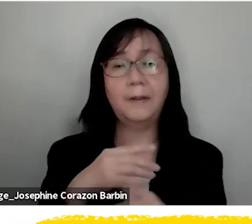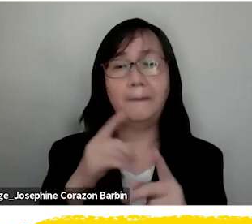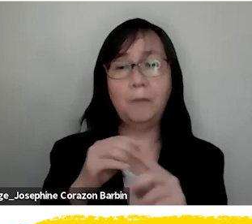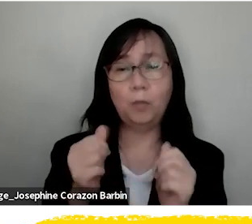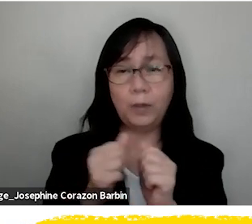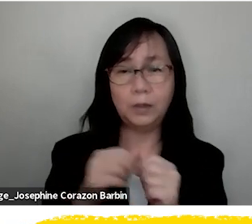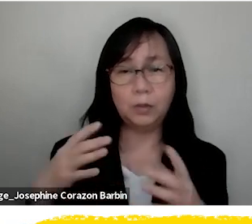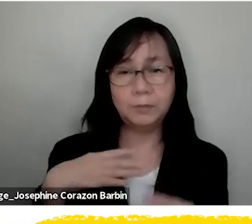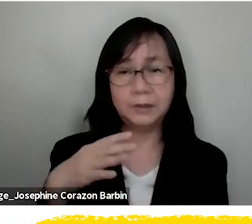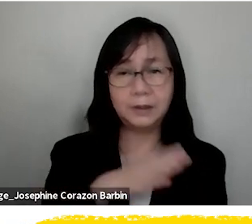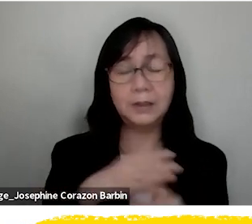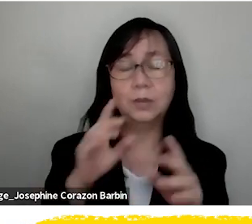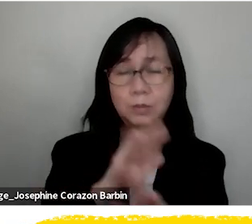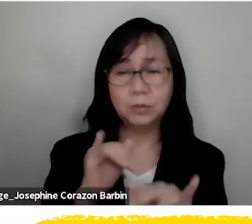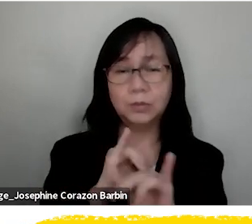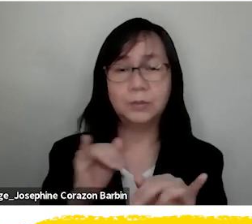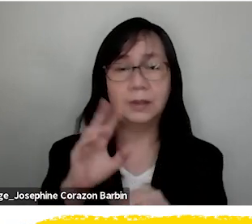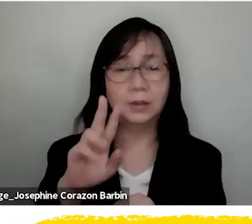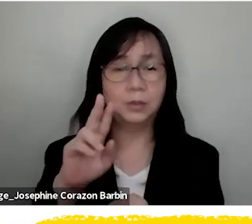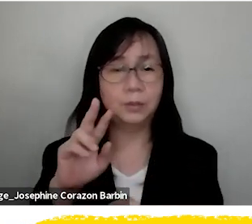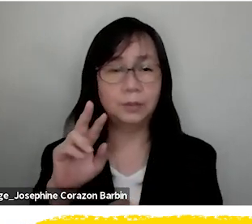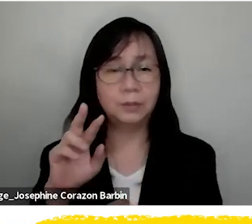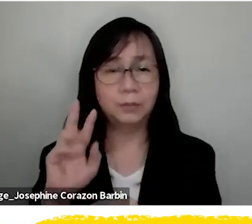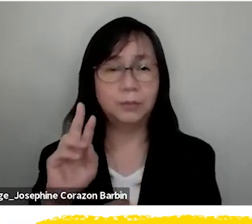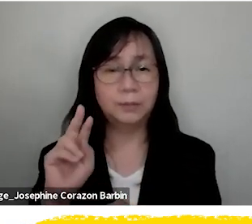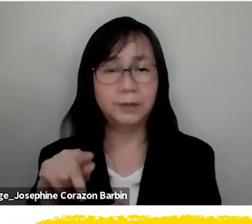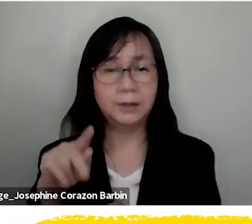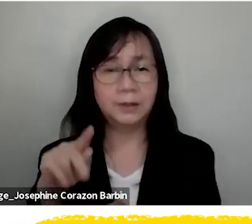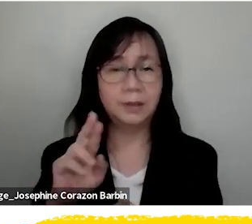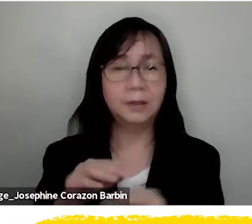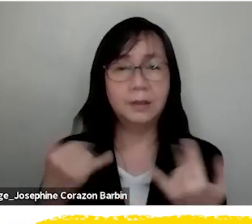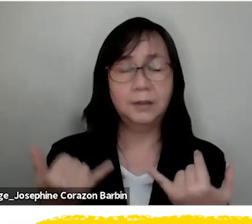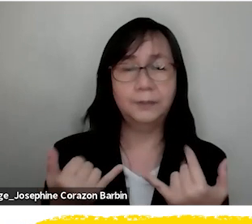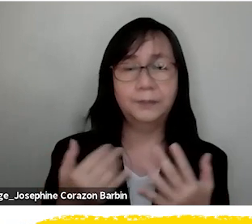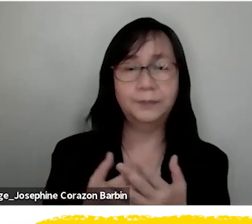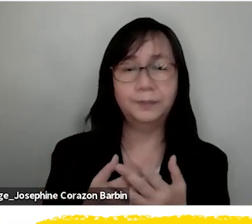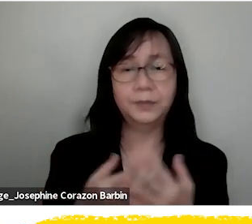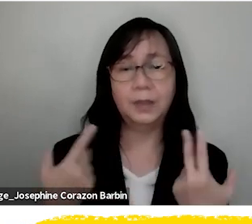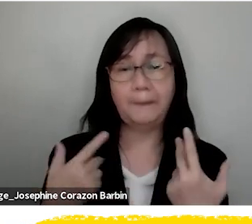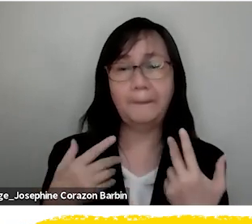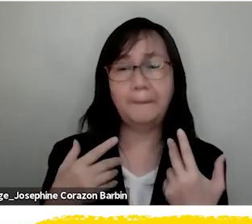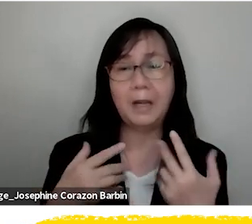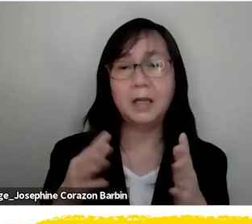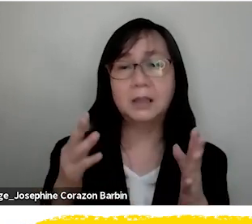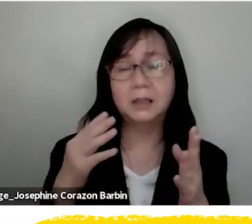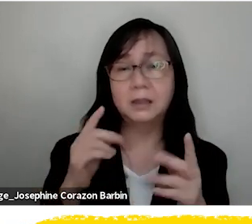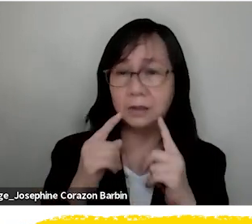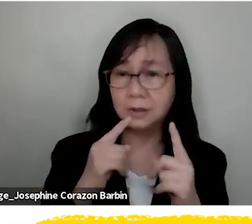the UPR. And we are going to organize soon a briefing for states on the UPR.